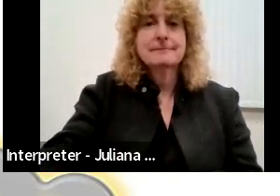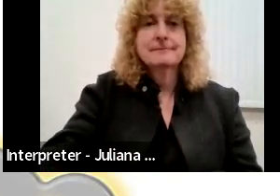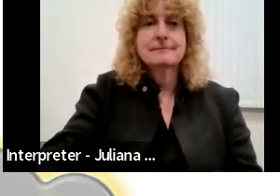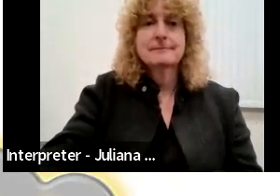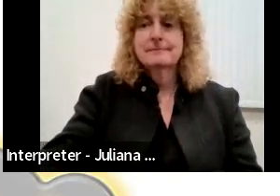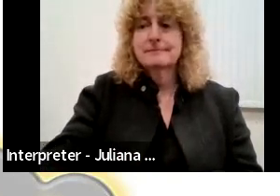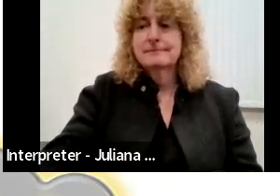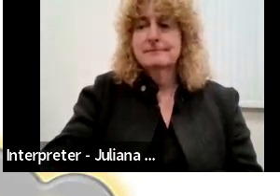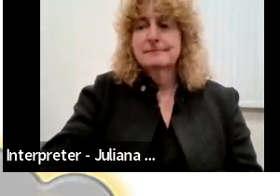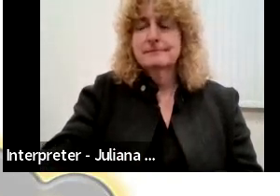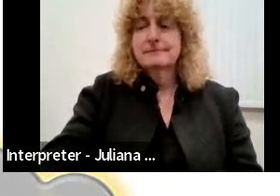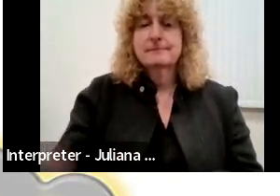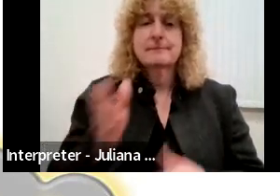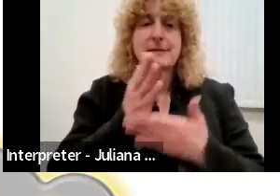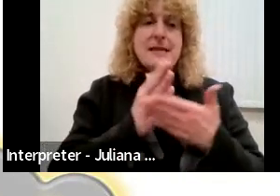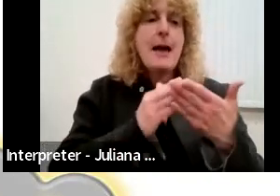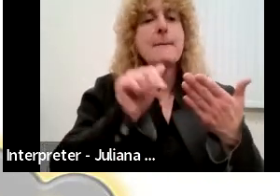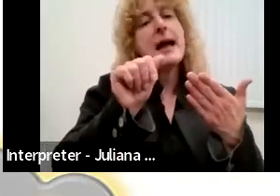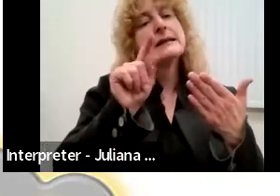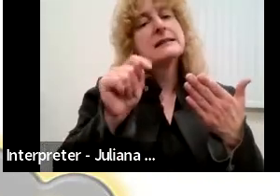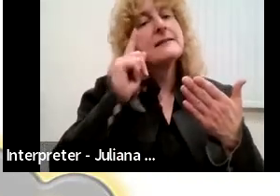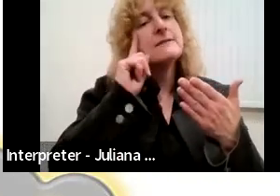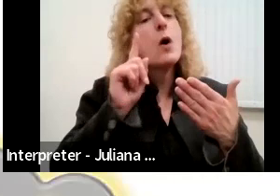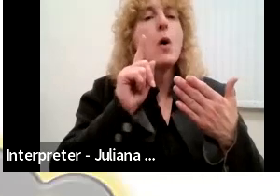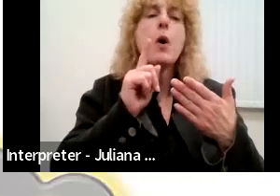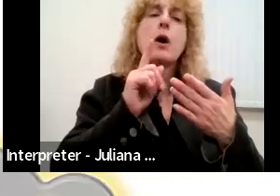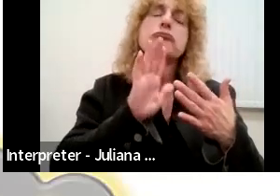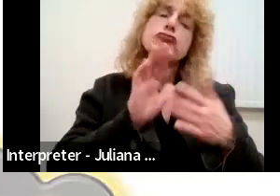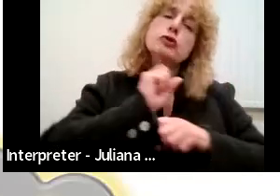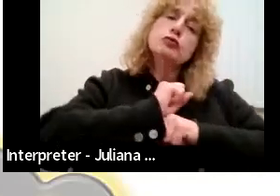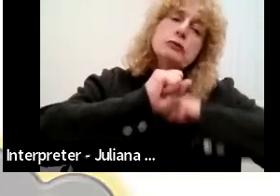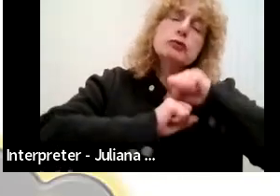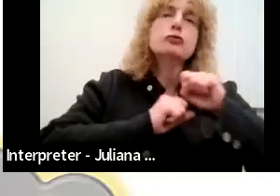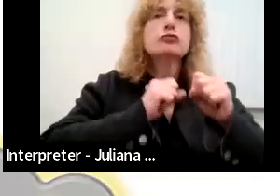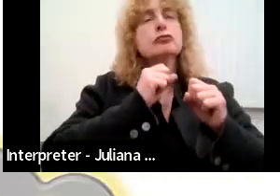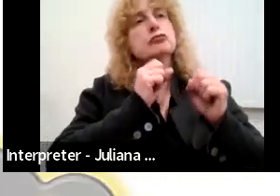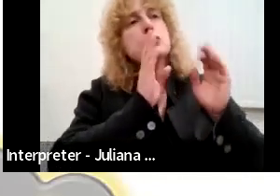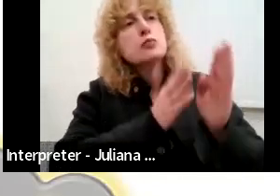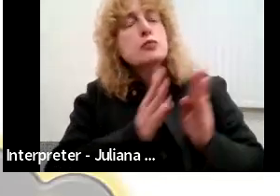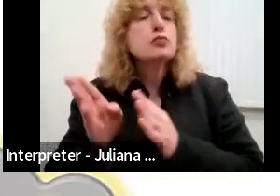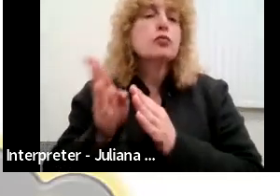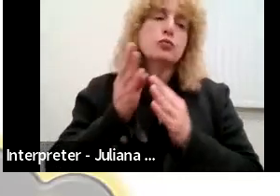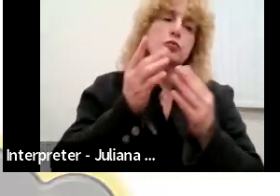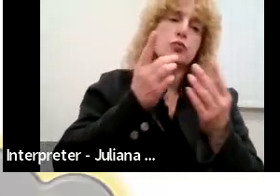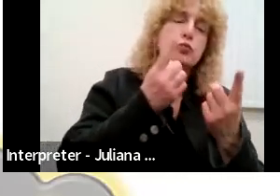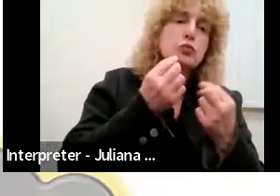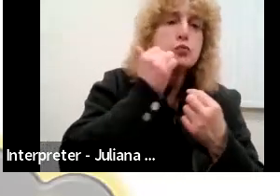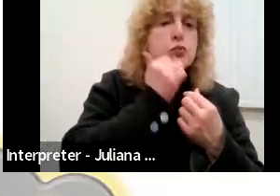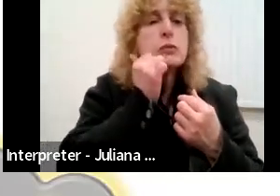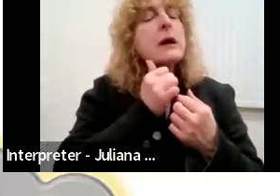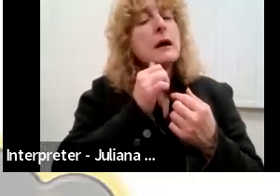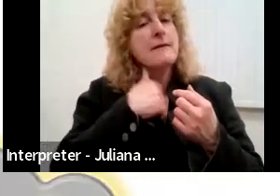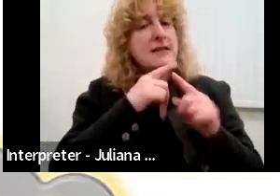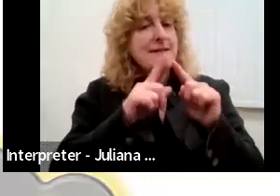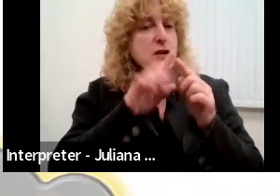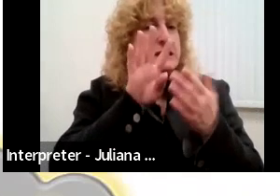So some AT for structure and routine. So there are different schedules, apps for scheduling.